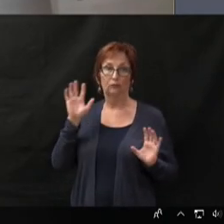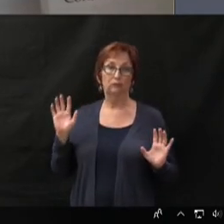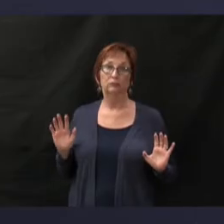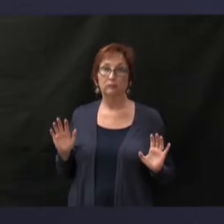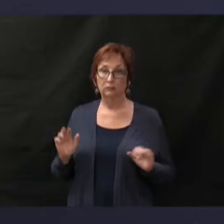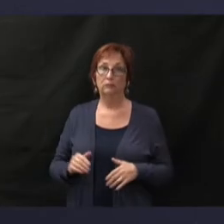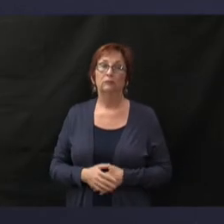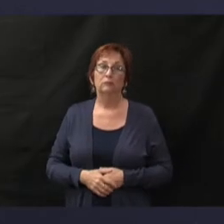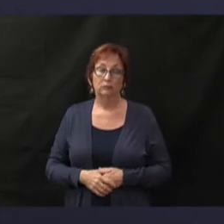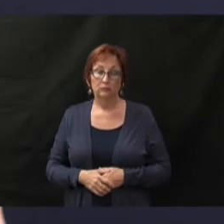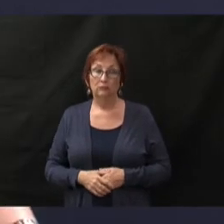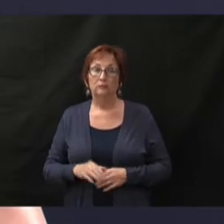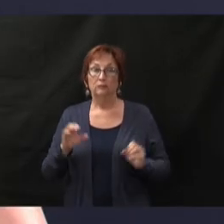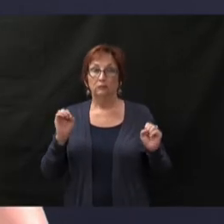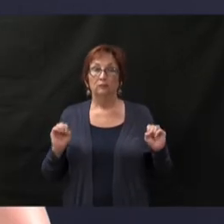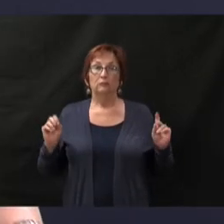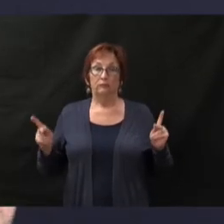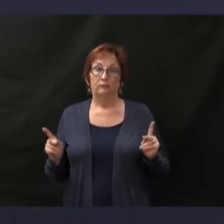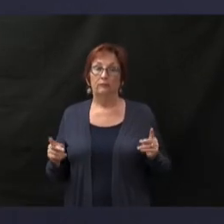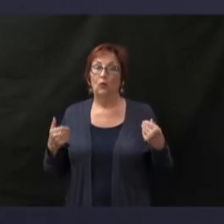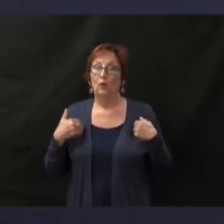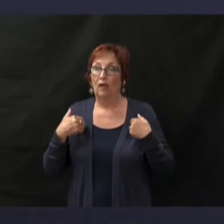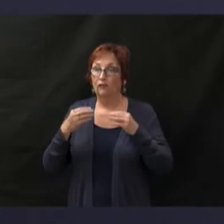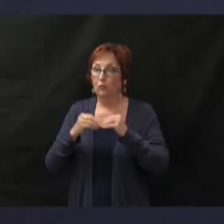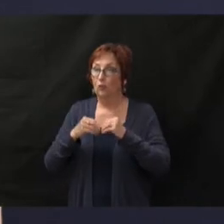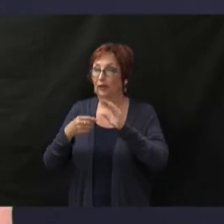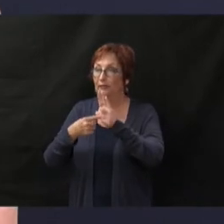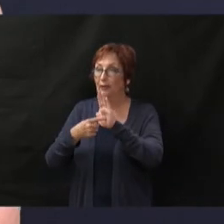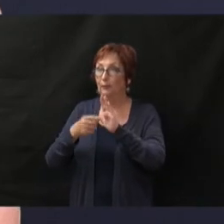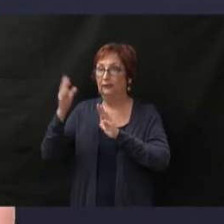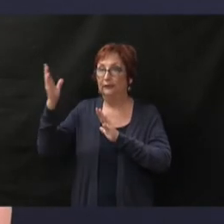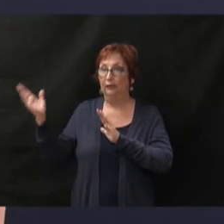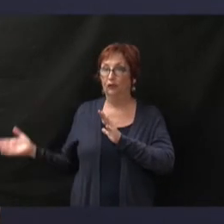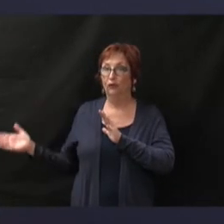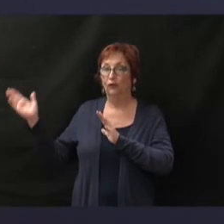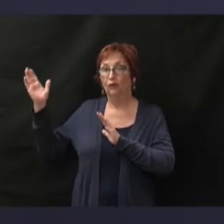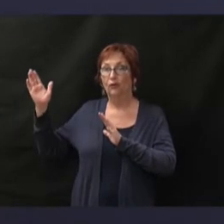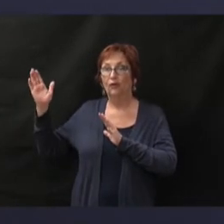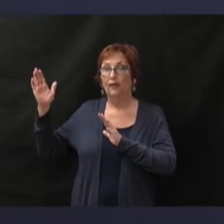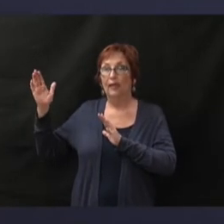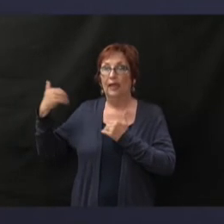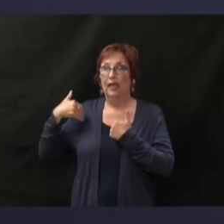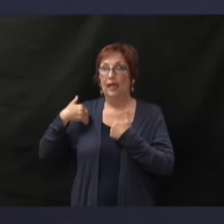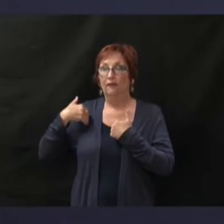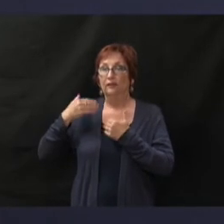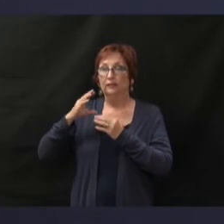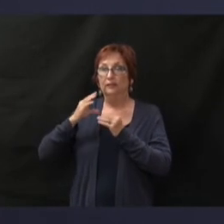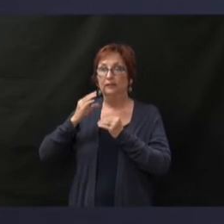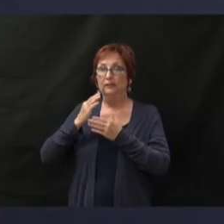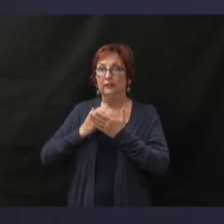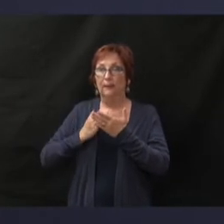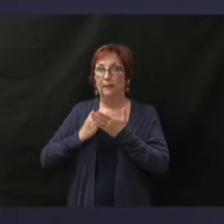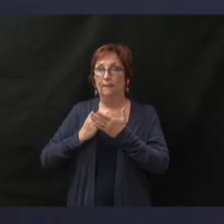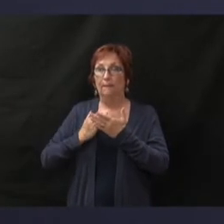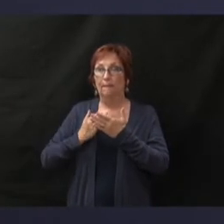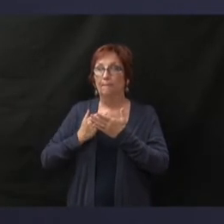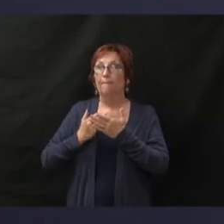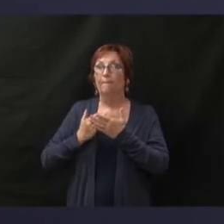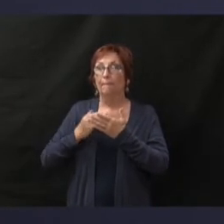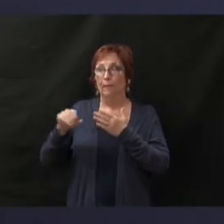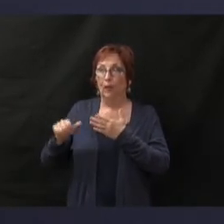Okay. You've got some more examples here, and then I put some examples on here for you of the